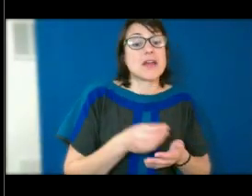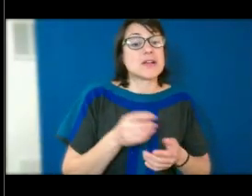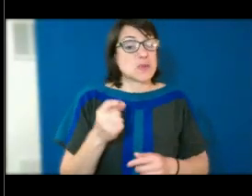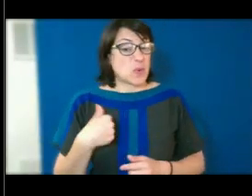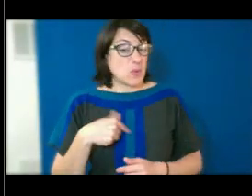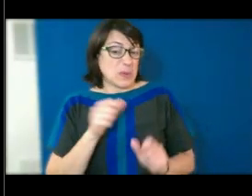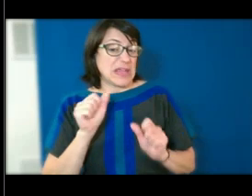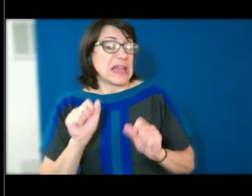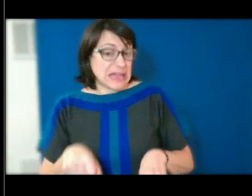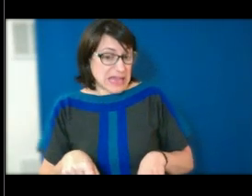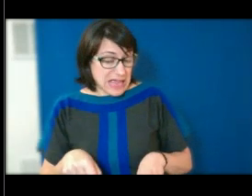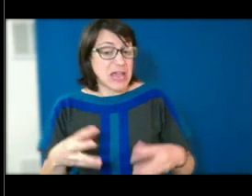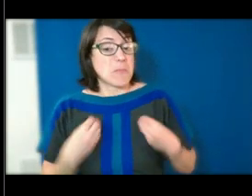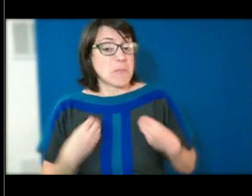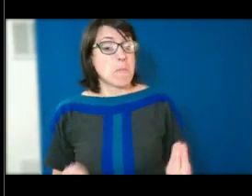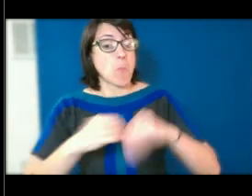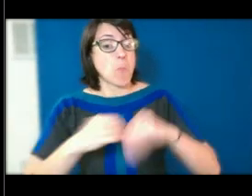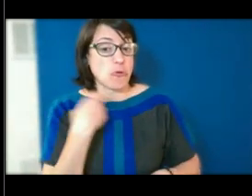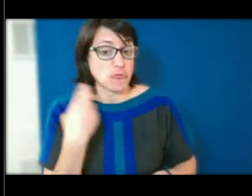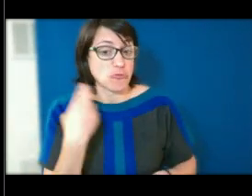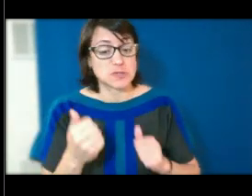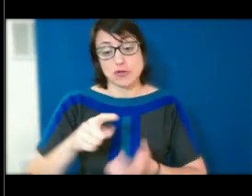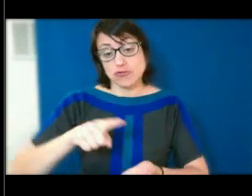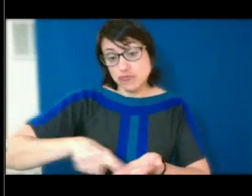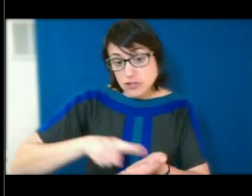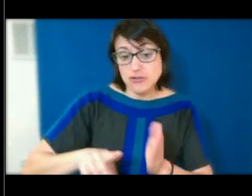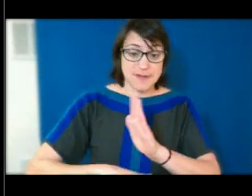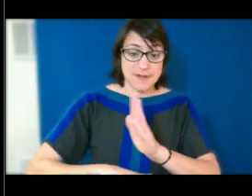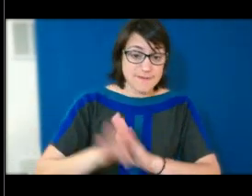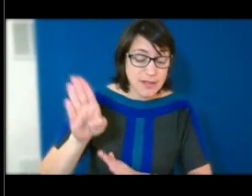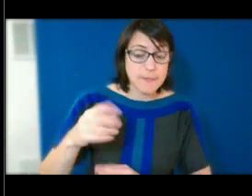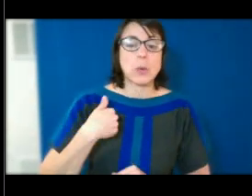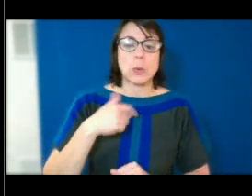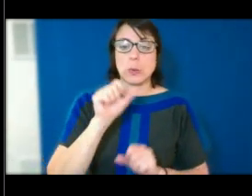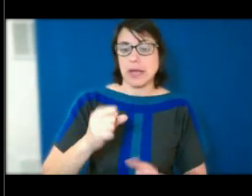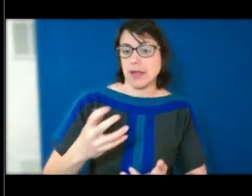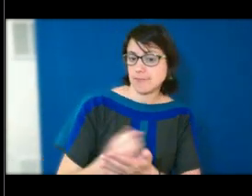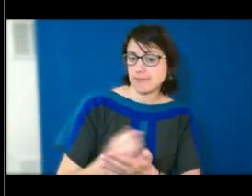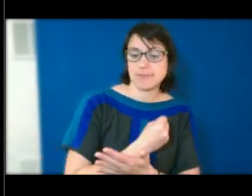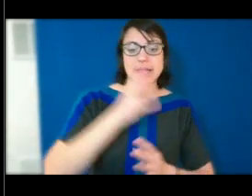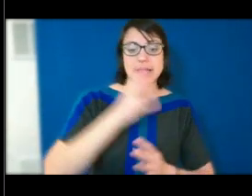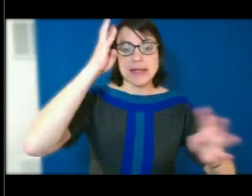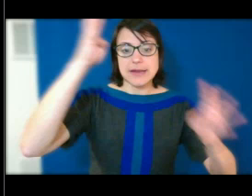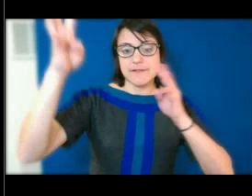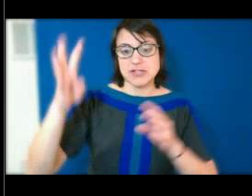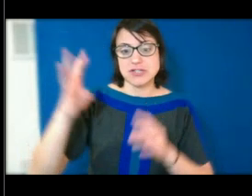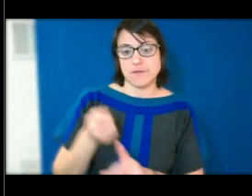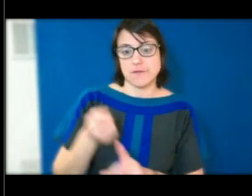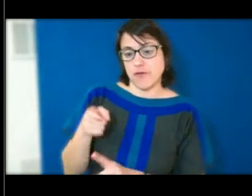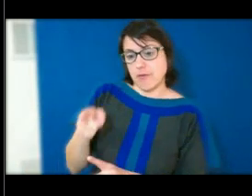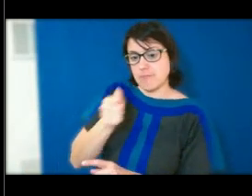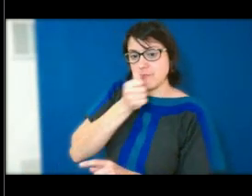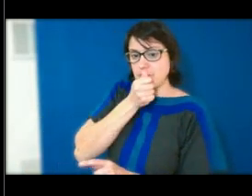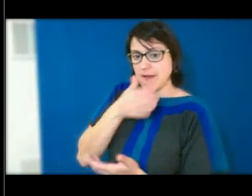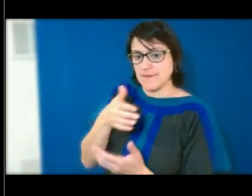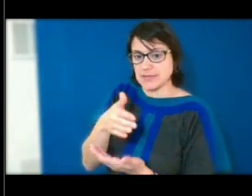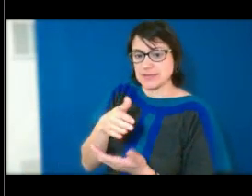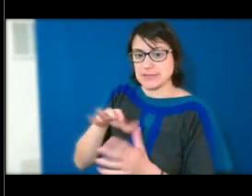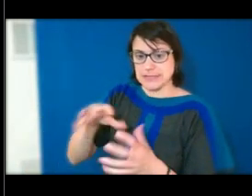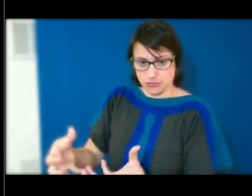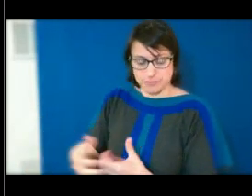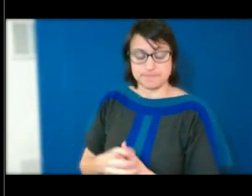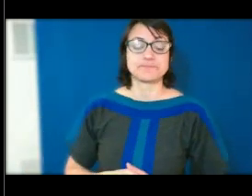research and development. We can really tap into the innovation of the private sector. Also,